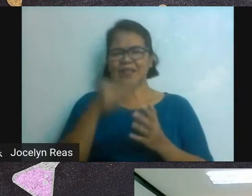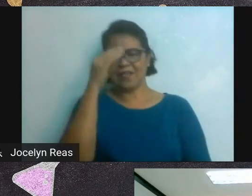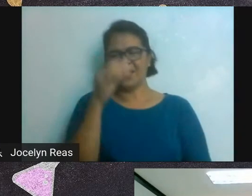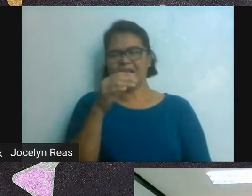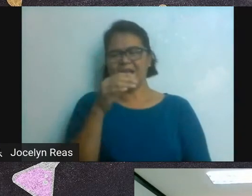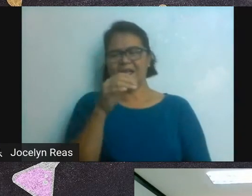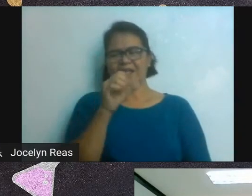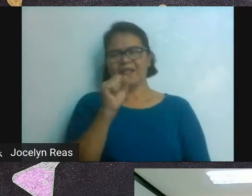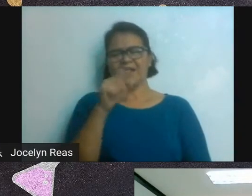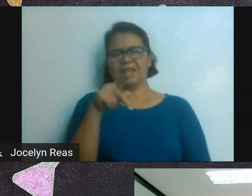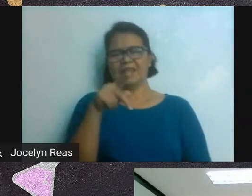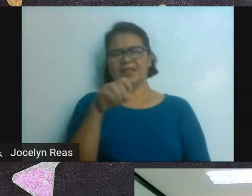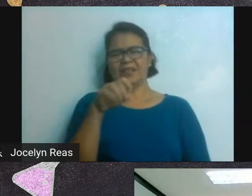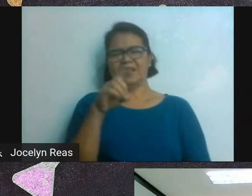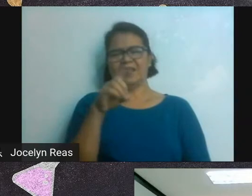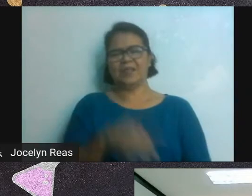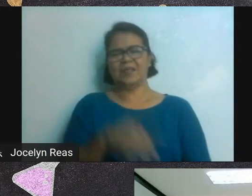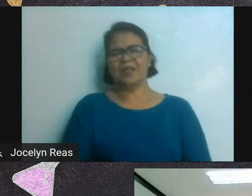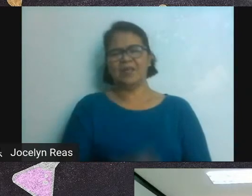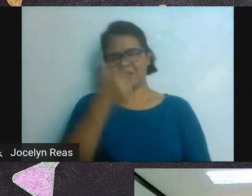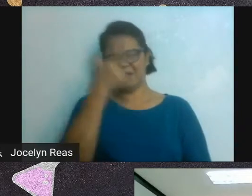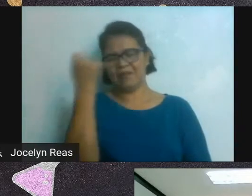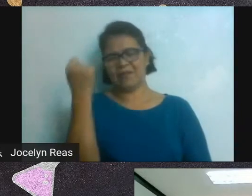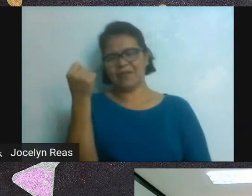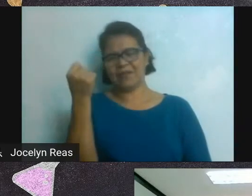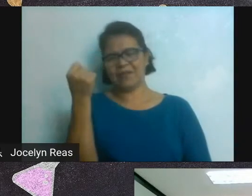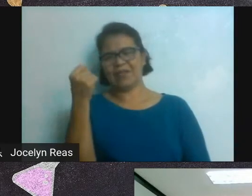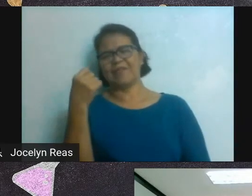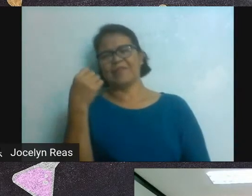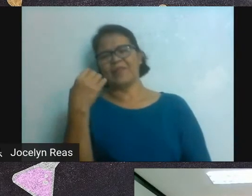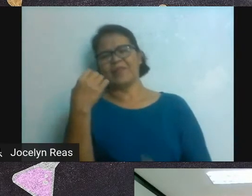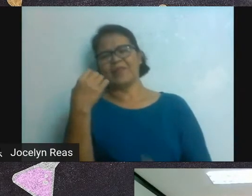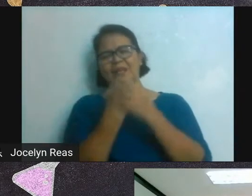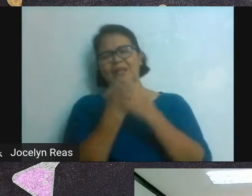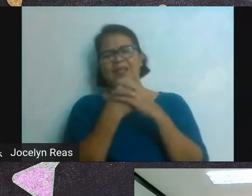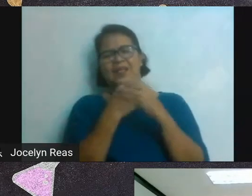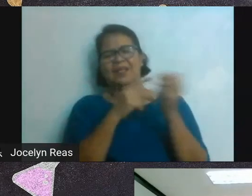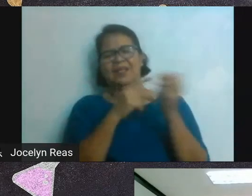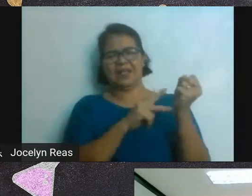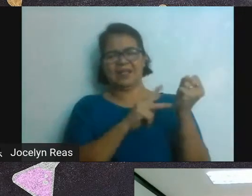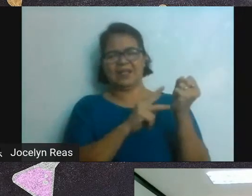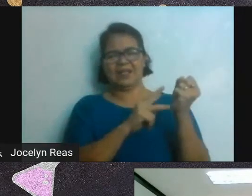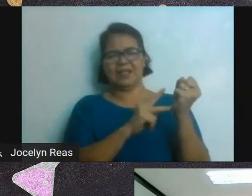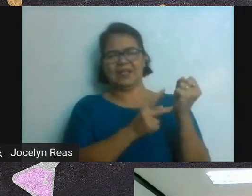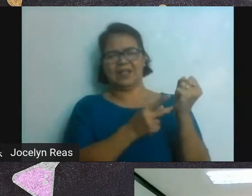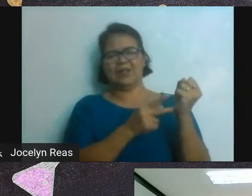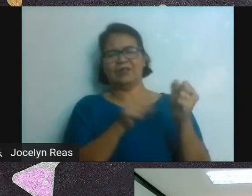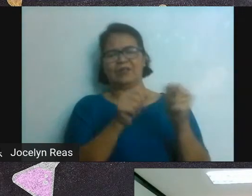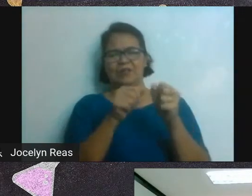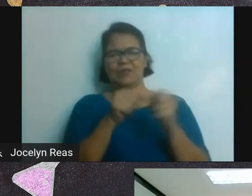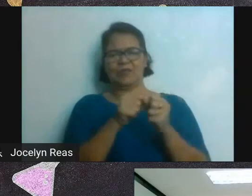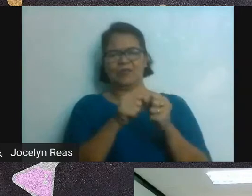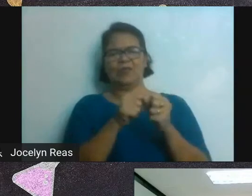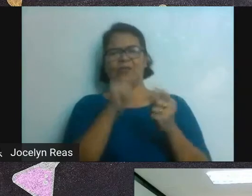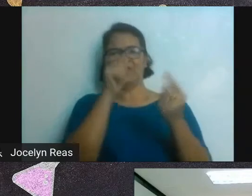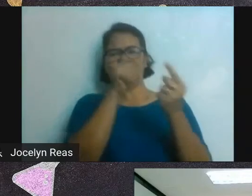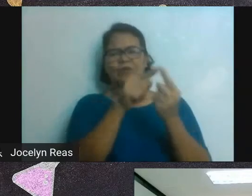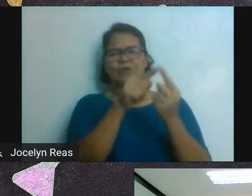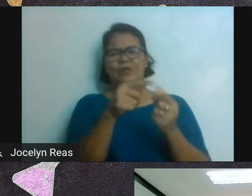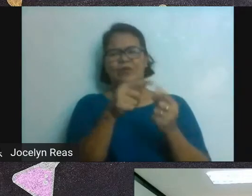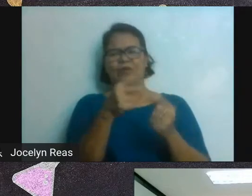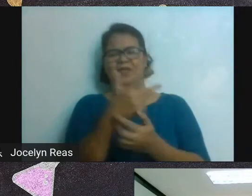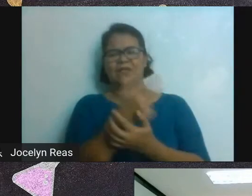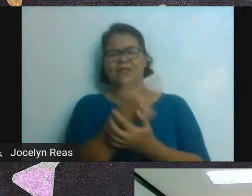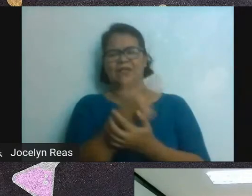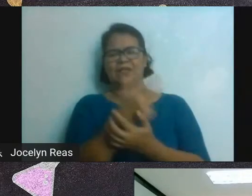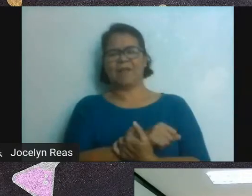and the early grades, yung kinder hanggang grade 3. Kasi if we will do distance learning,